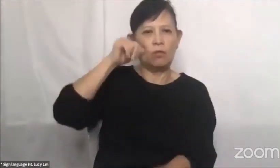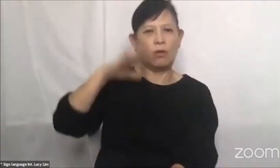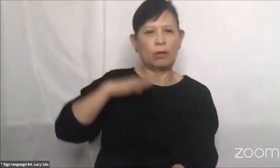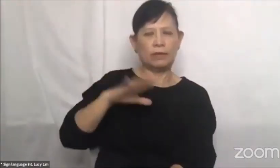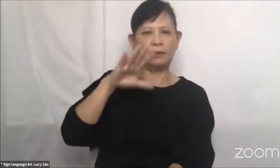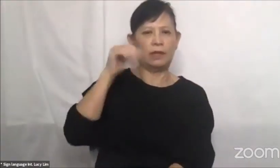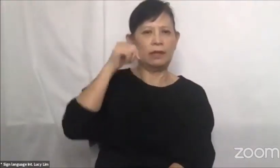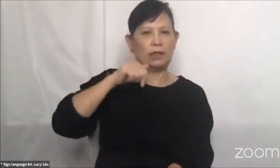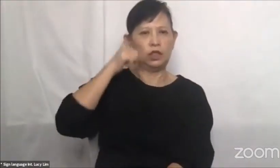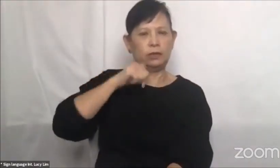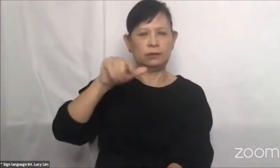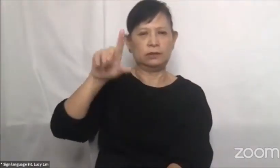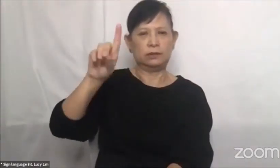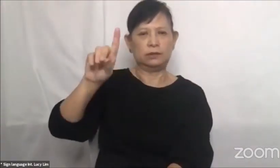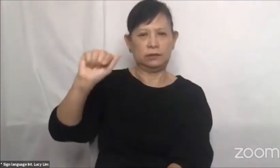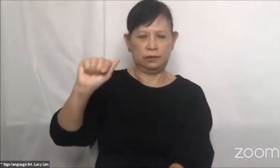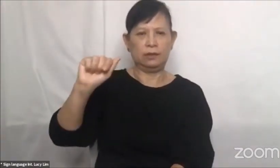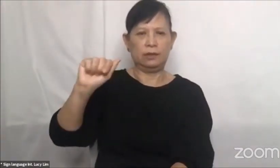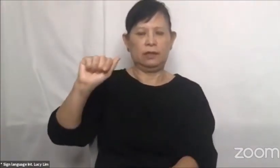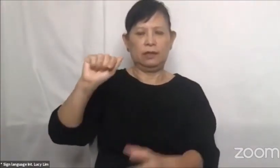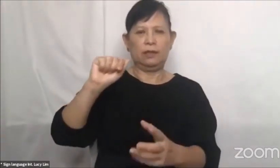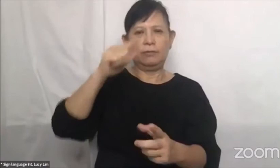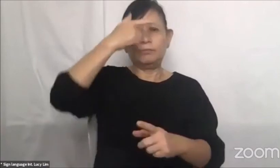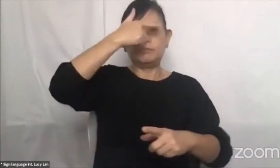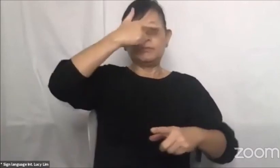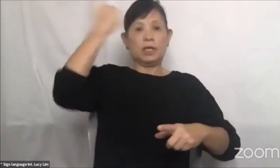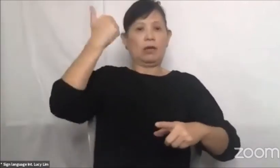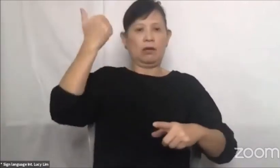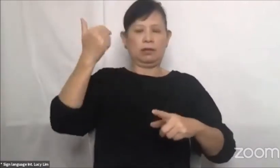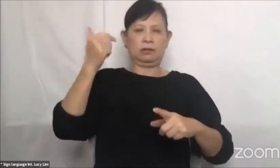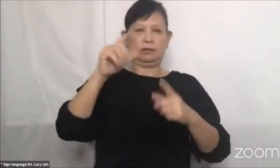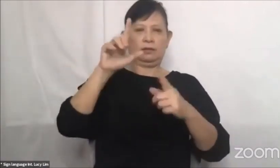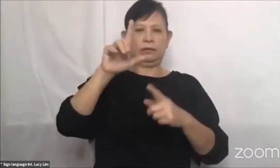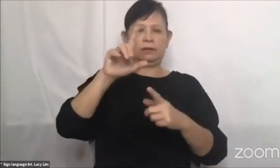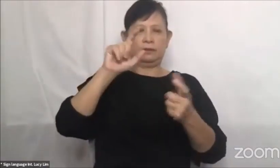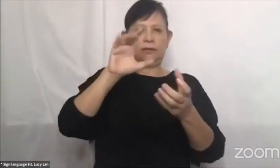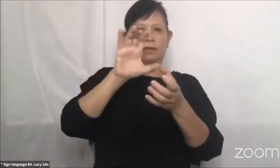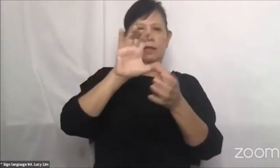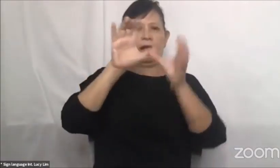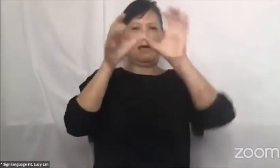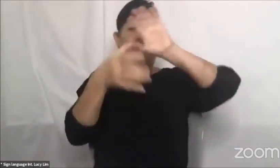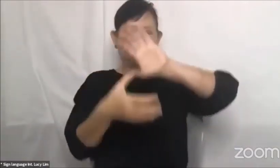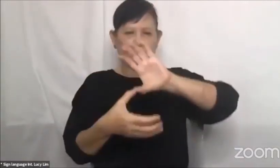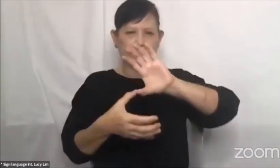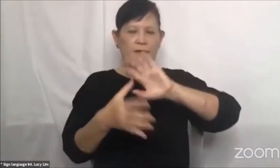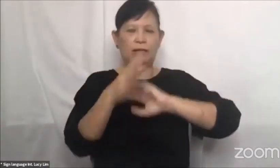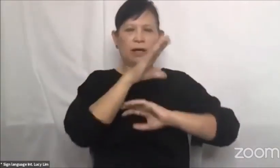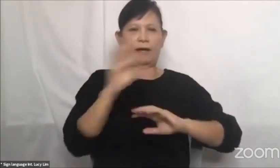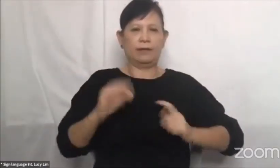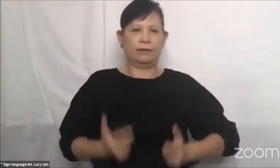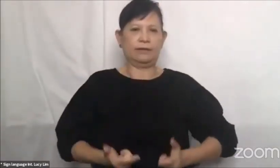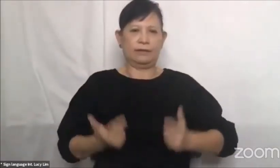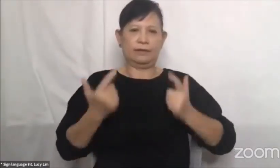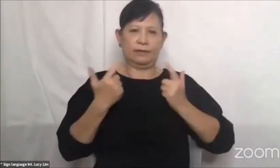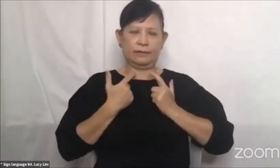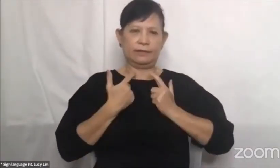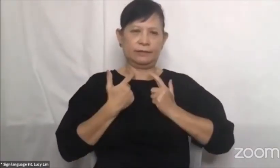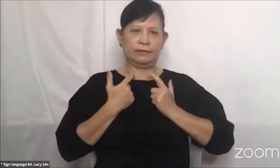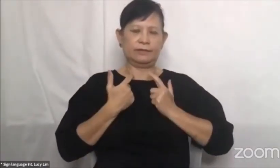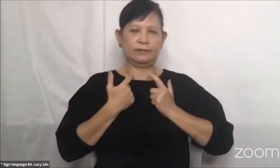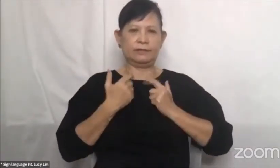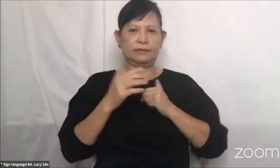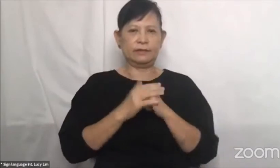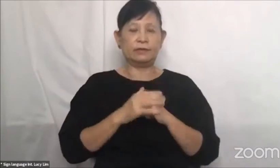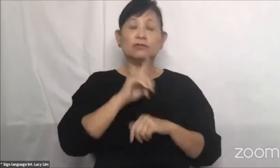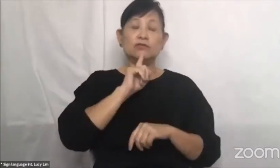In the effect of climate change and livelihoods. Certainly, women with disabilities